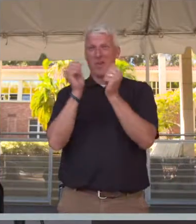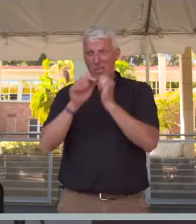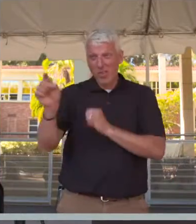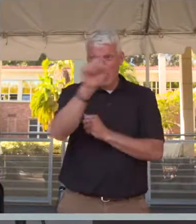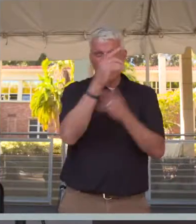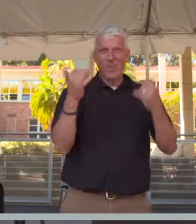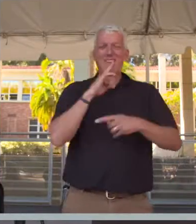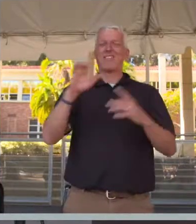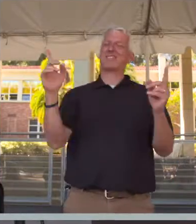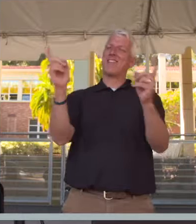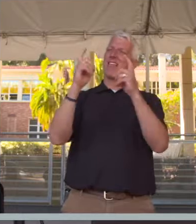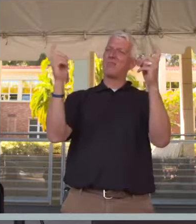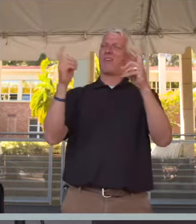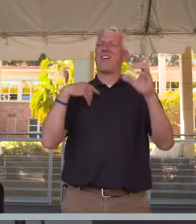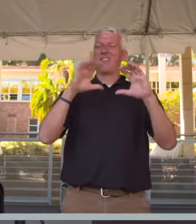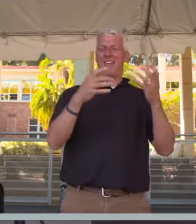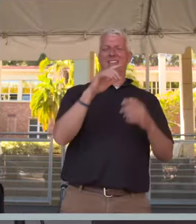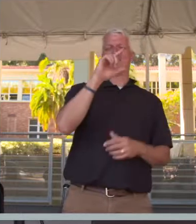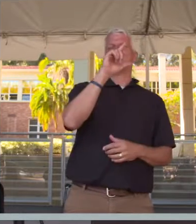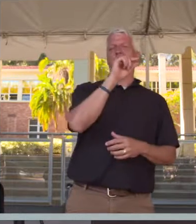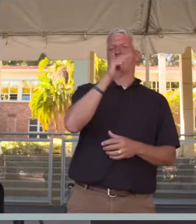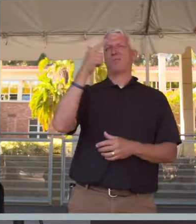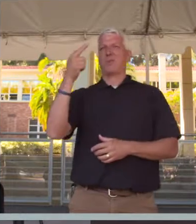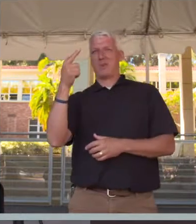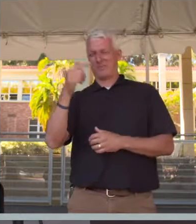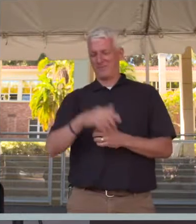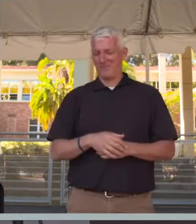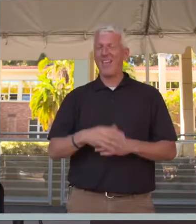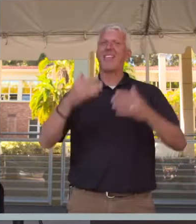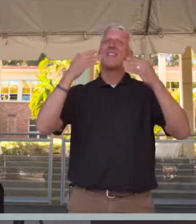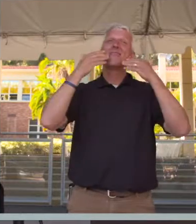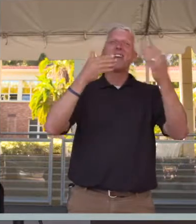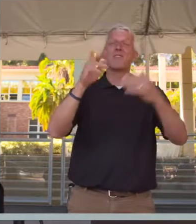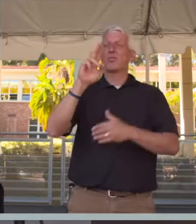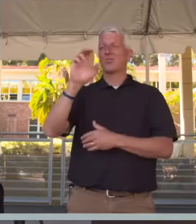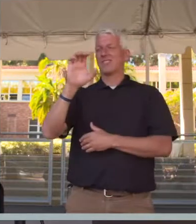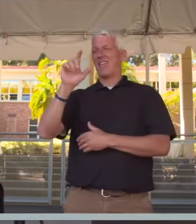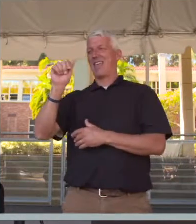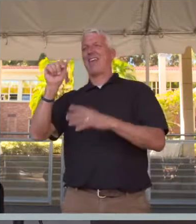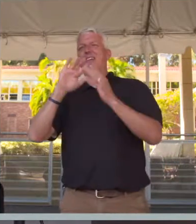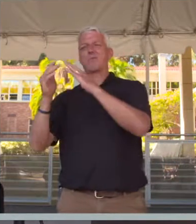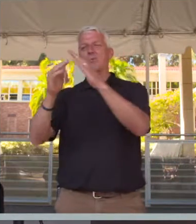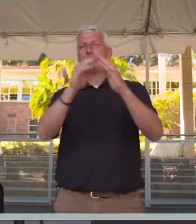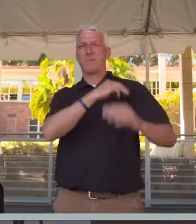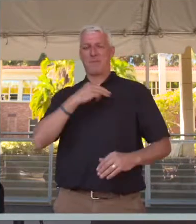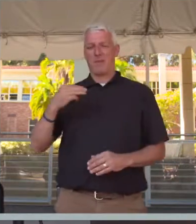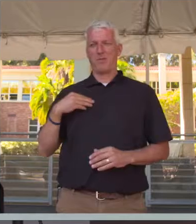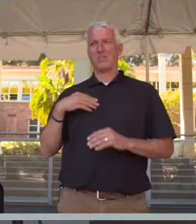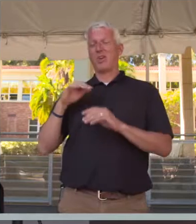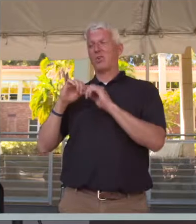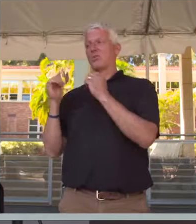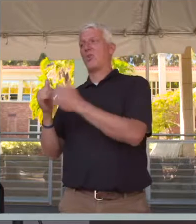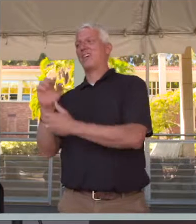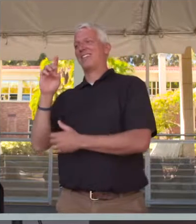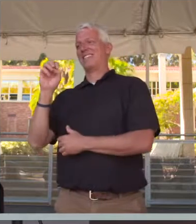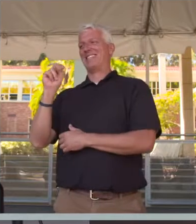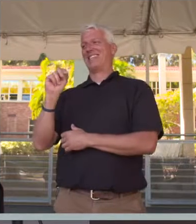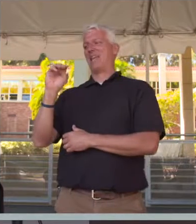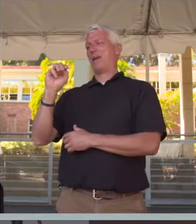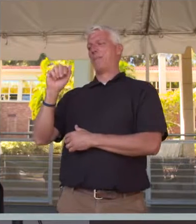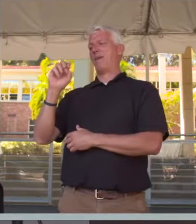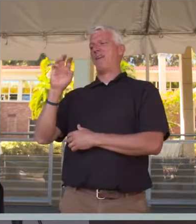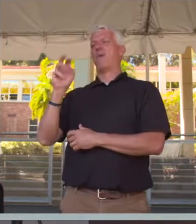in celebration of the class of 2021. Thank you to the UCLA community members, Associate Dean McAvoy, and our